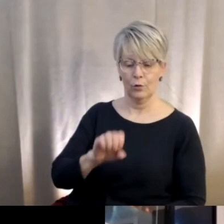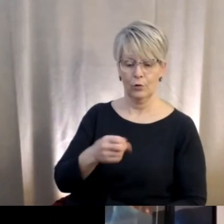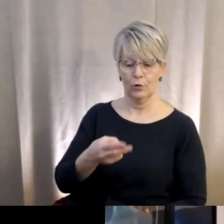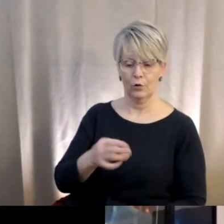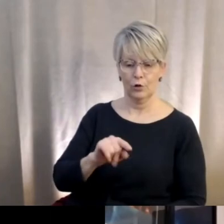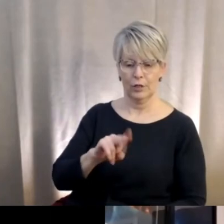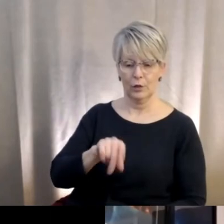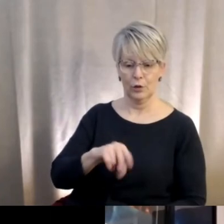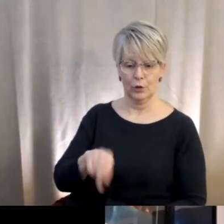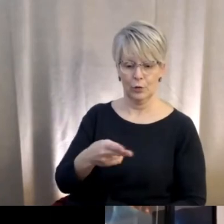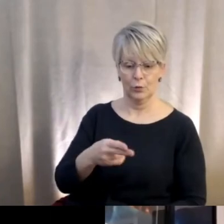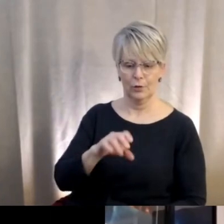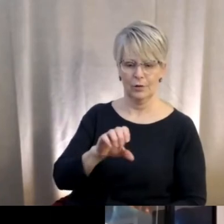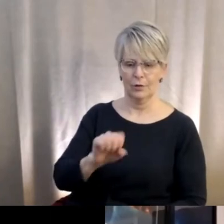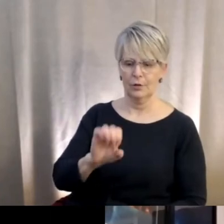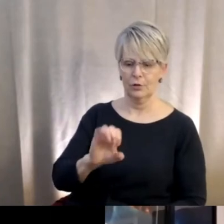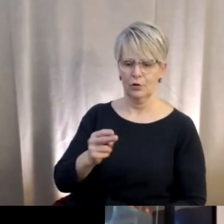Schnauzer cross.